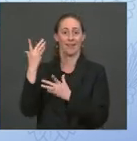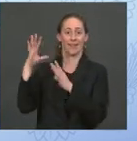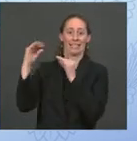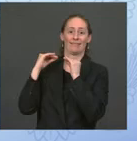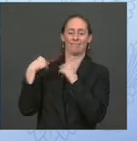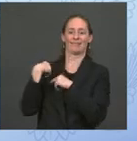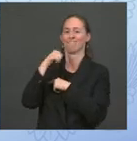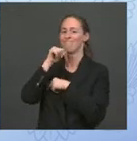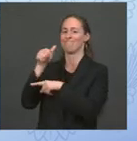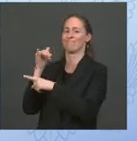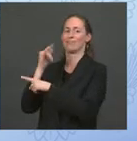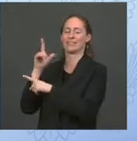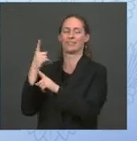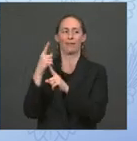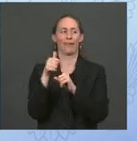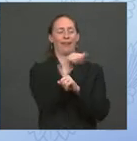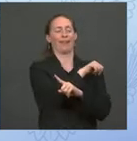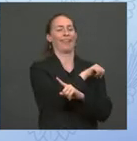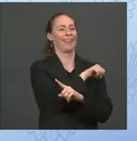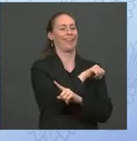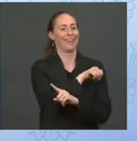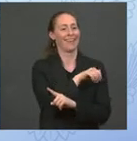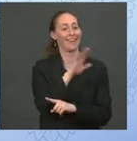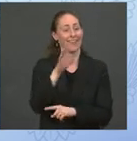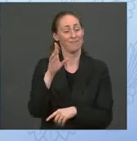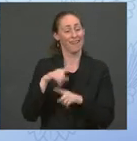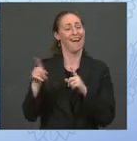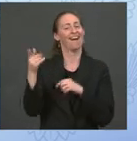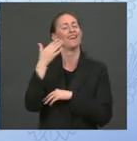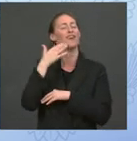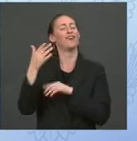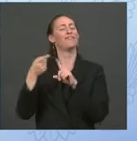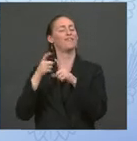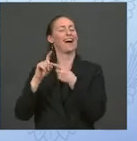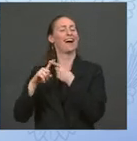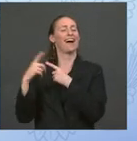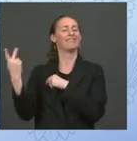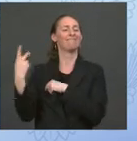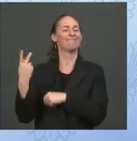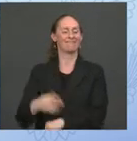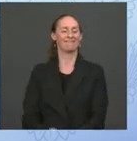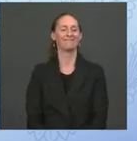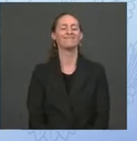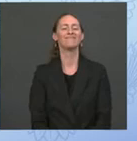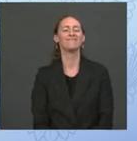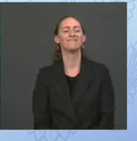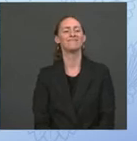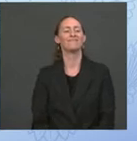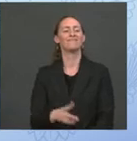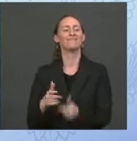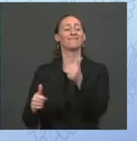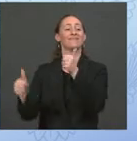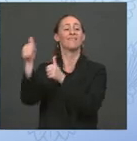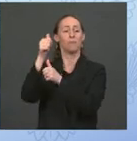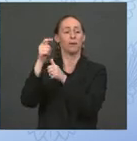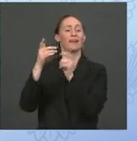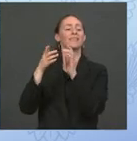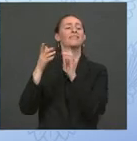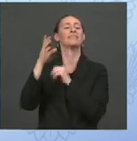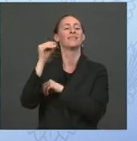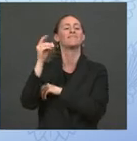Also here is a good friend of mine, a chairman and a Congressman, Bobby Scott. Bobby, stand